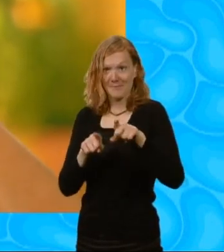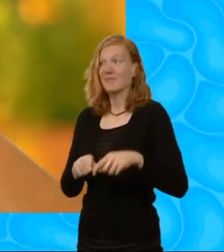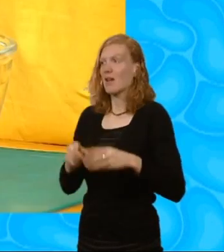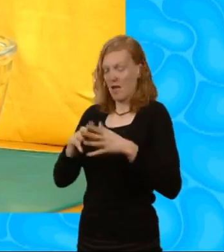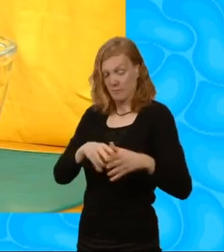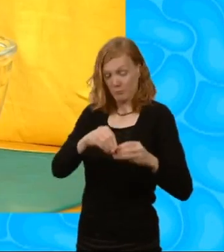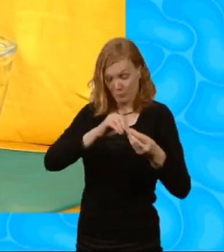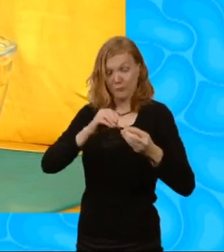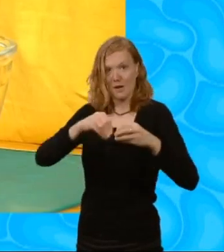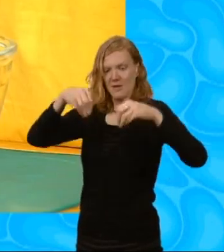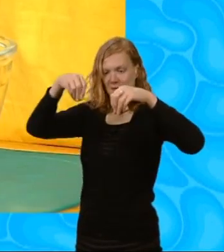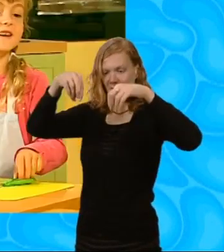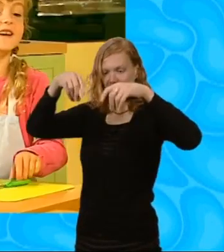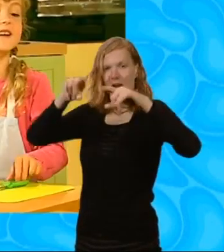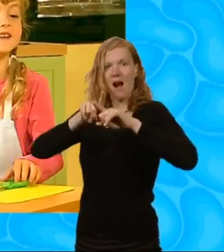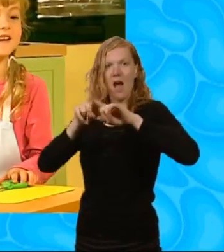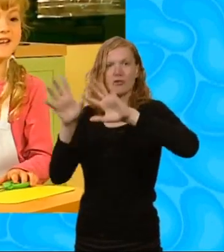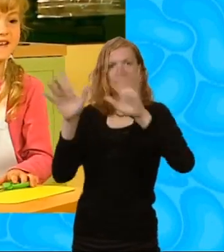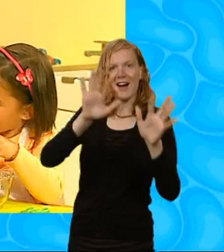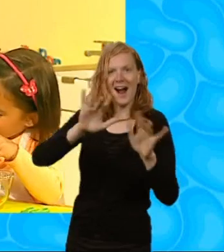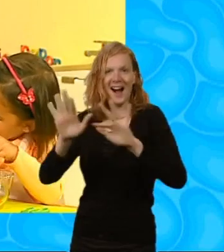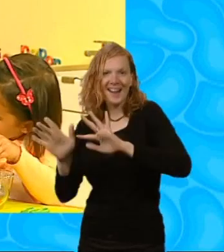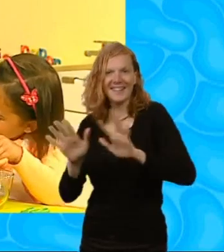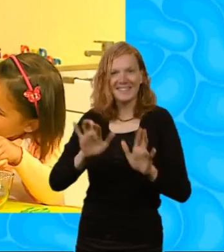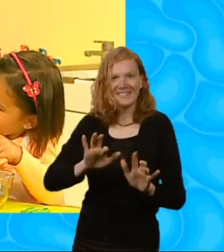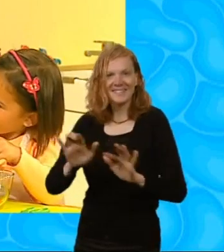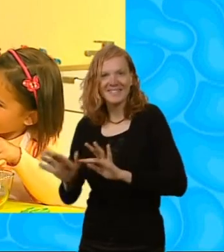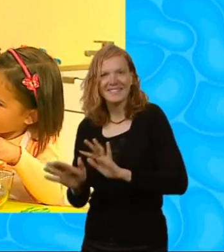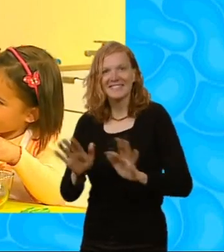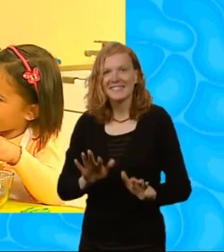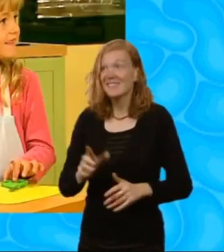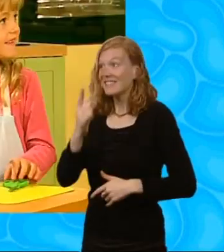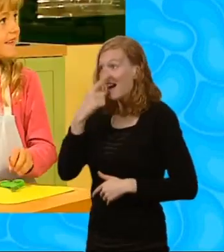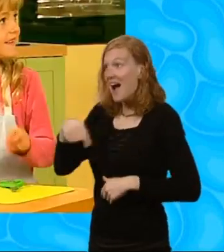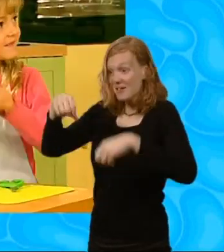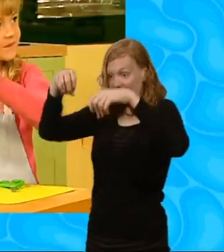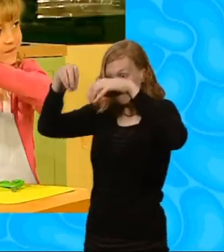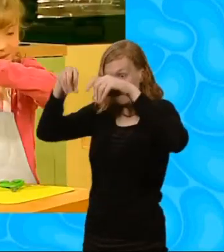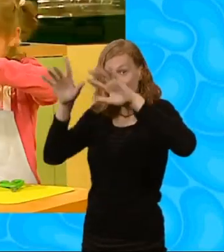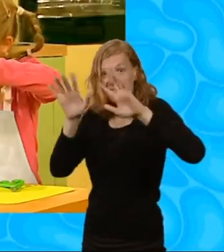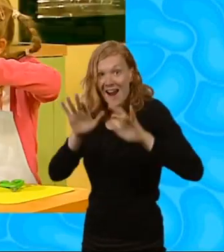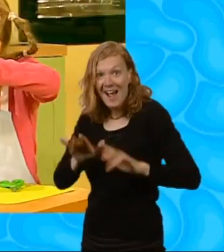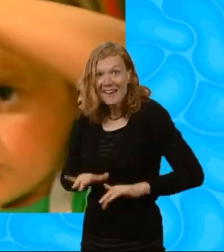It's raining leaves in your bowl, Pierce. Can everyone make it rain leaves?